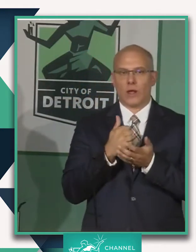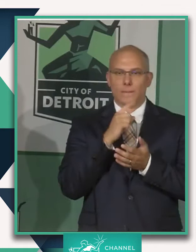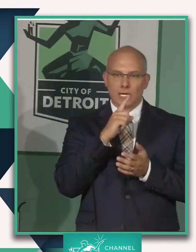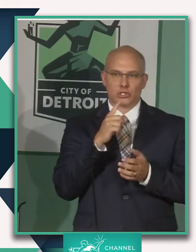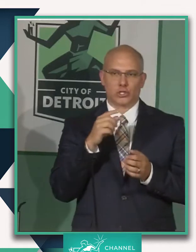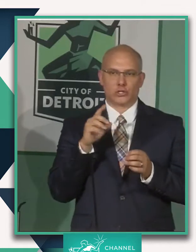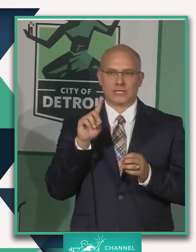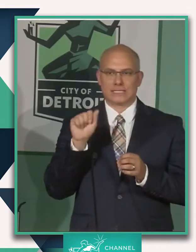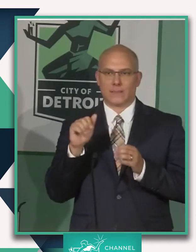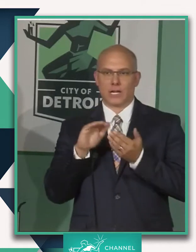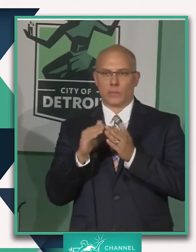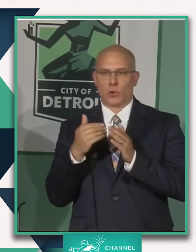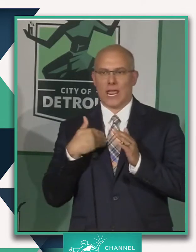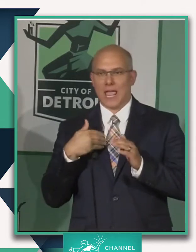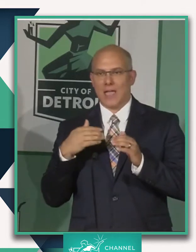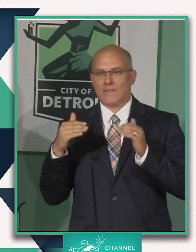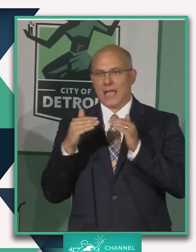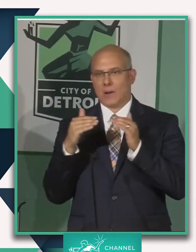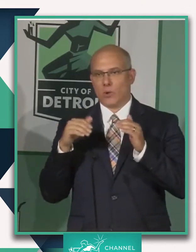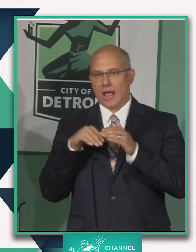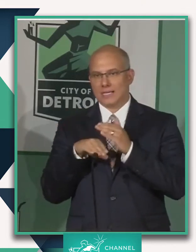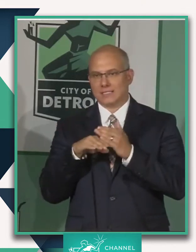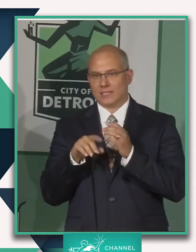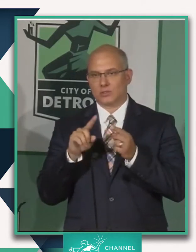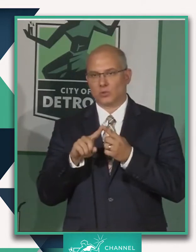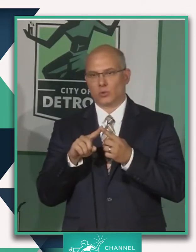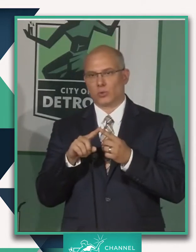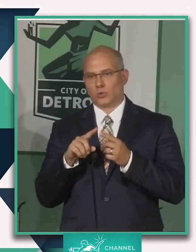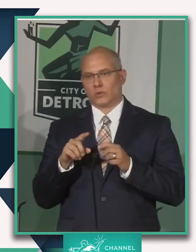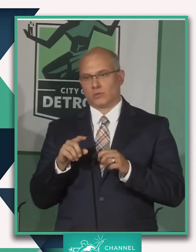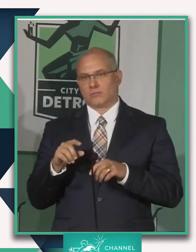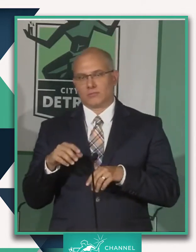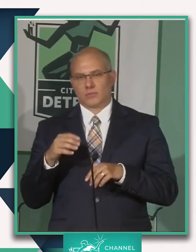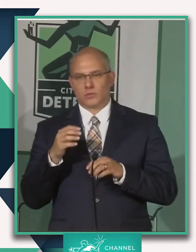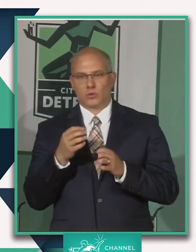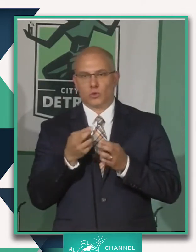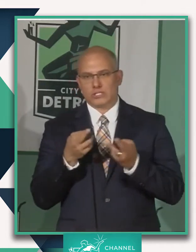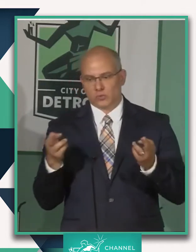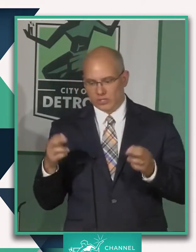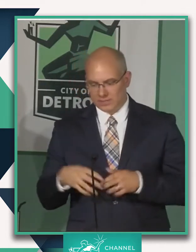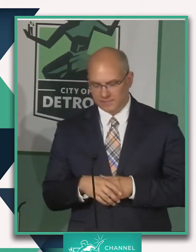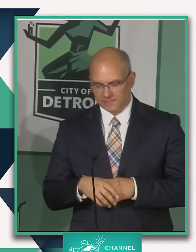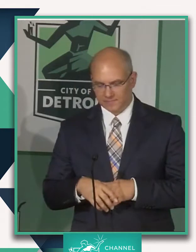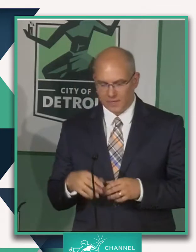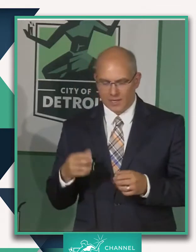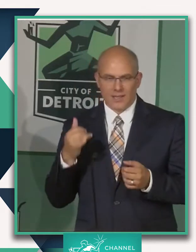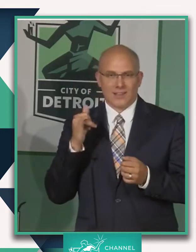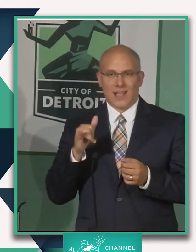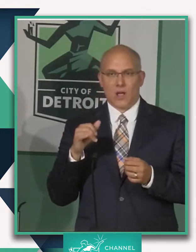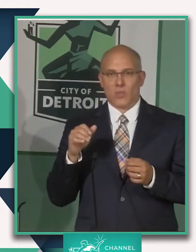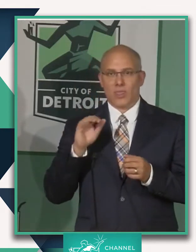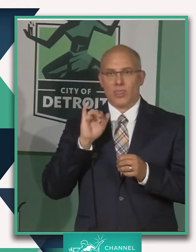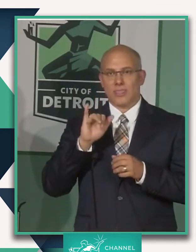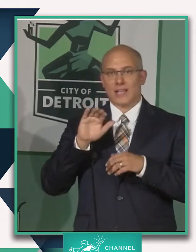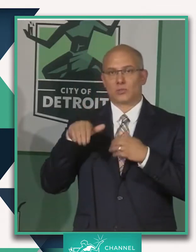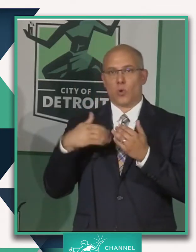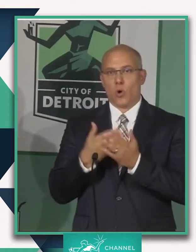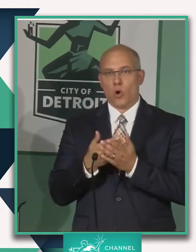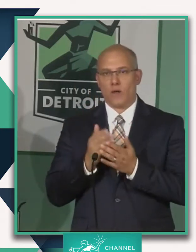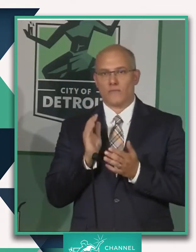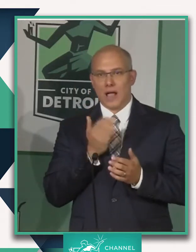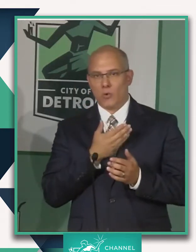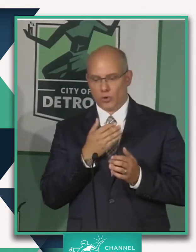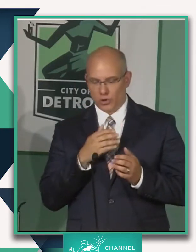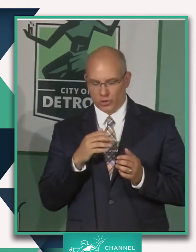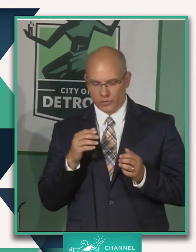our disabled. We want to make sure our disabled community has equal access and resources.